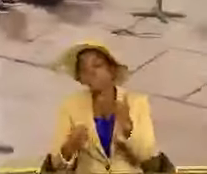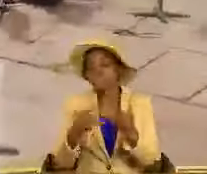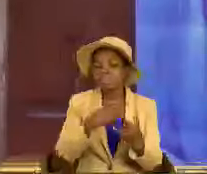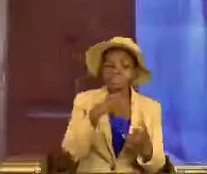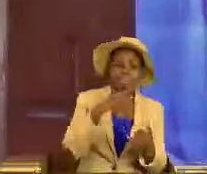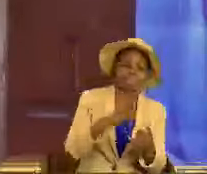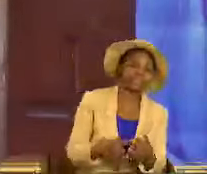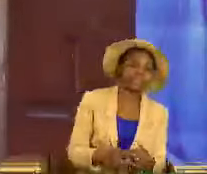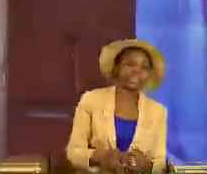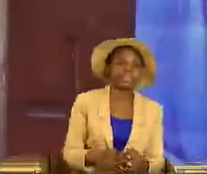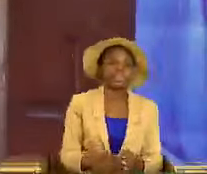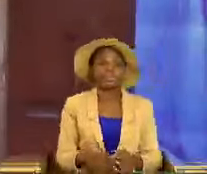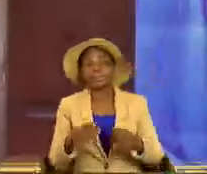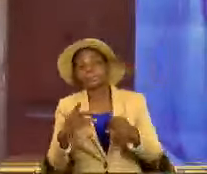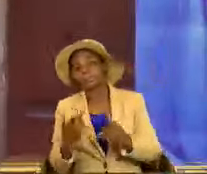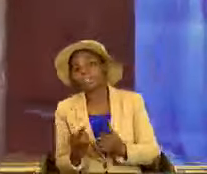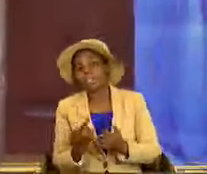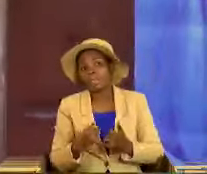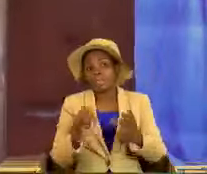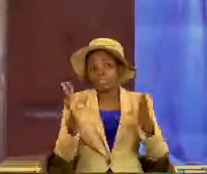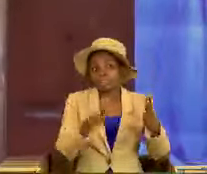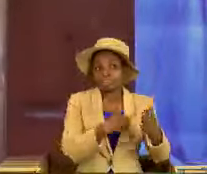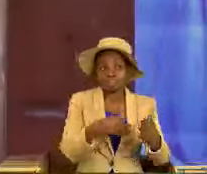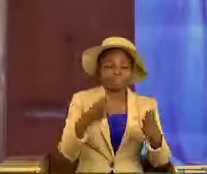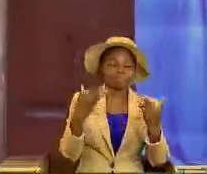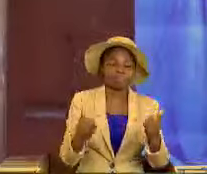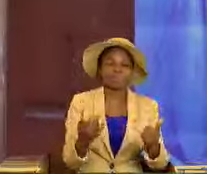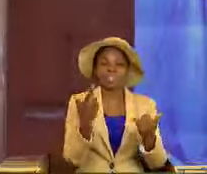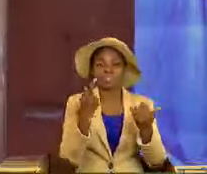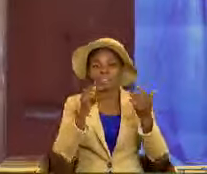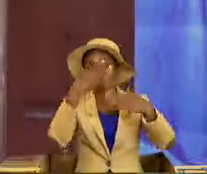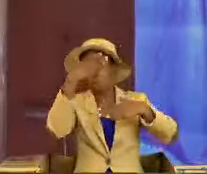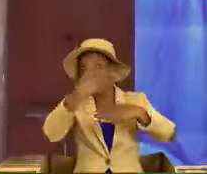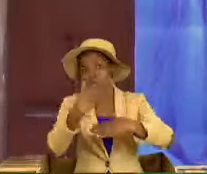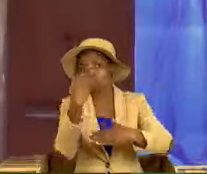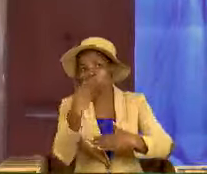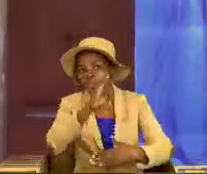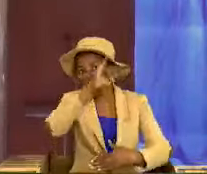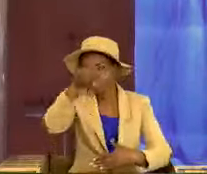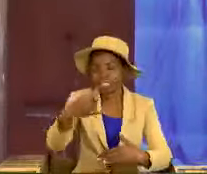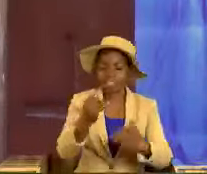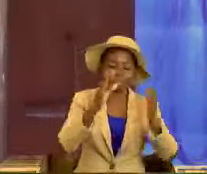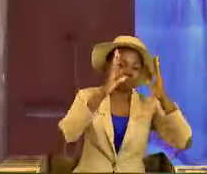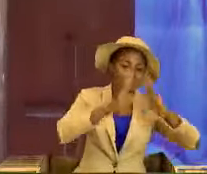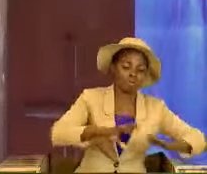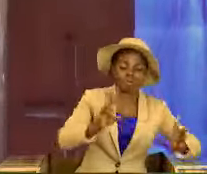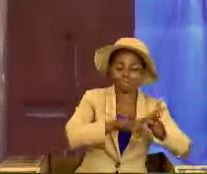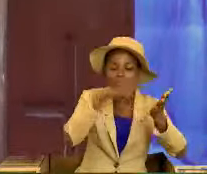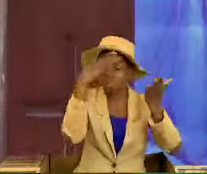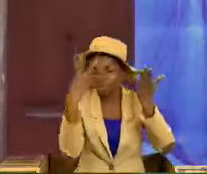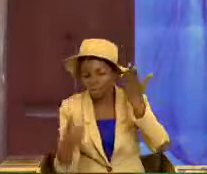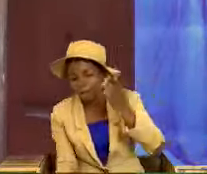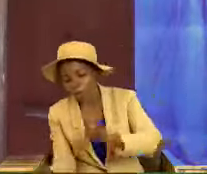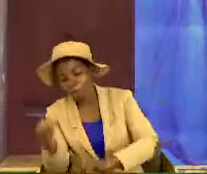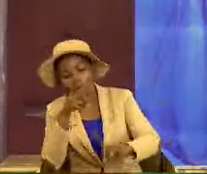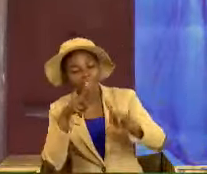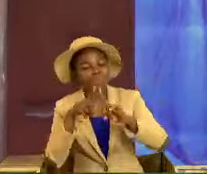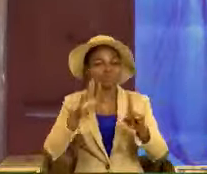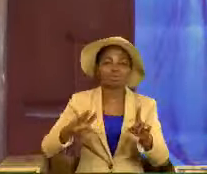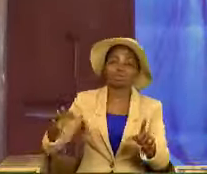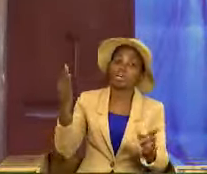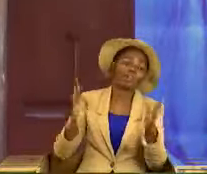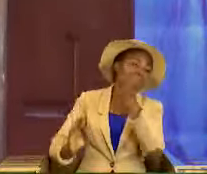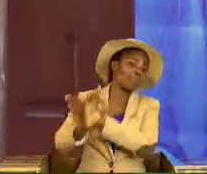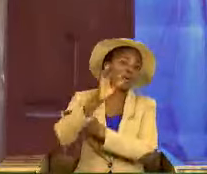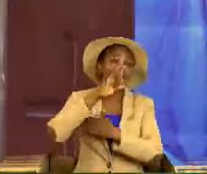the Wes of Jero fell down flat the was of Jero fell and FL when children